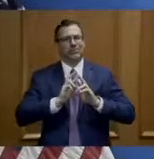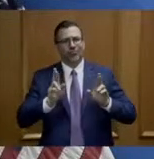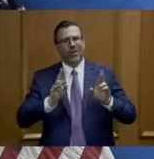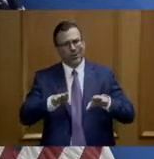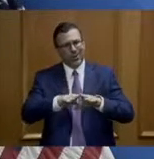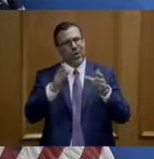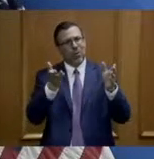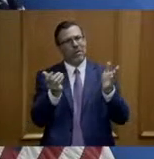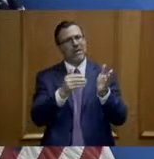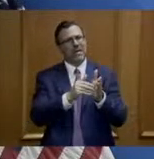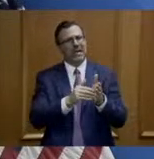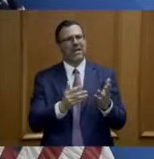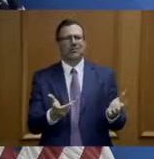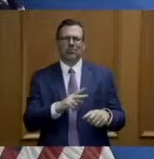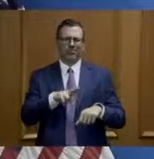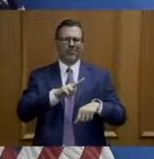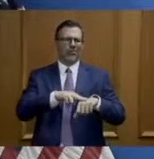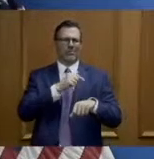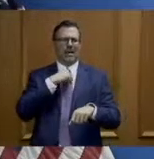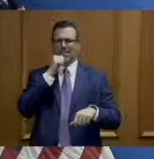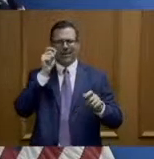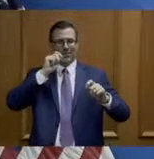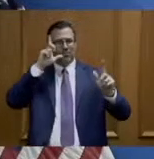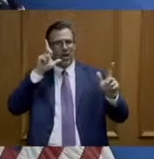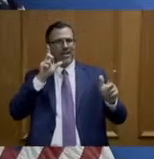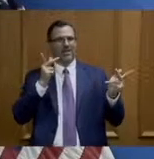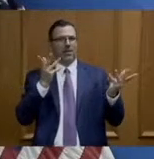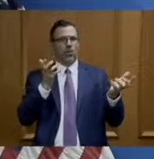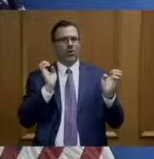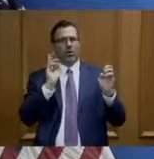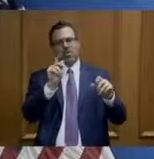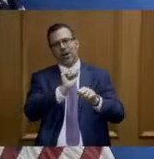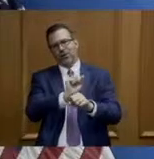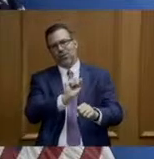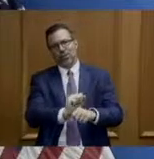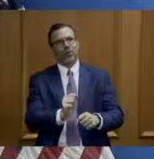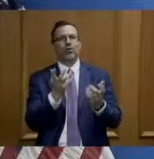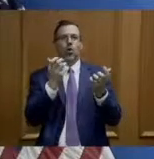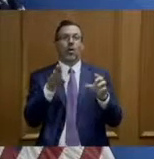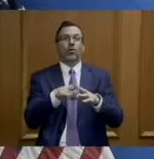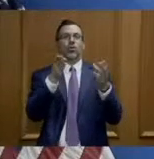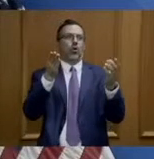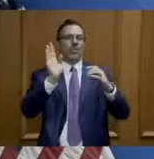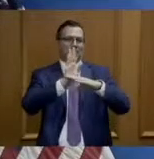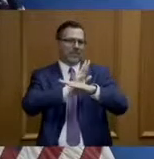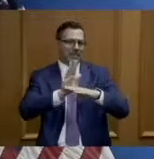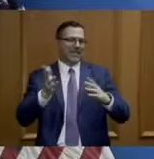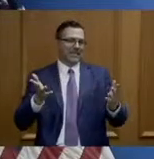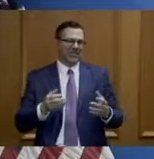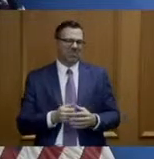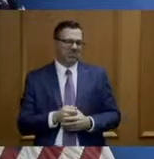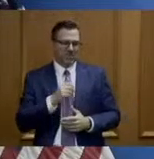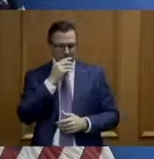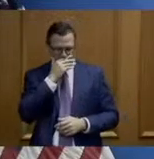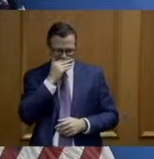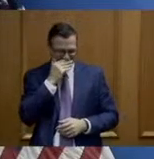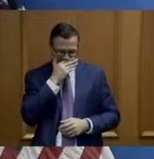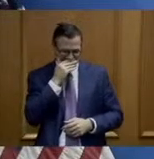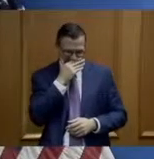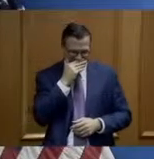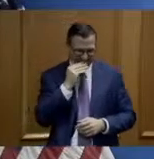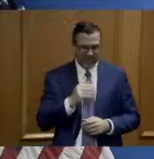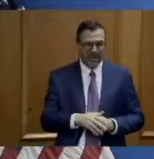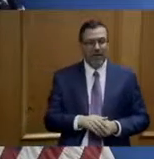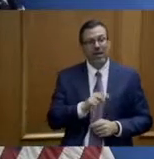it never surprises me that people want to go back to work or that they want to reopen their businesses. And it doesn't surprise